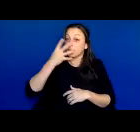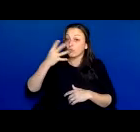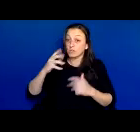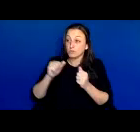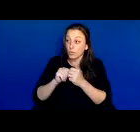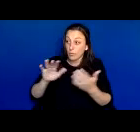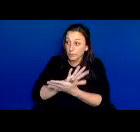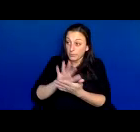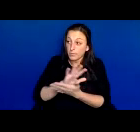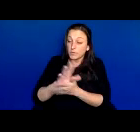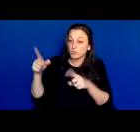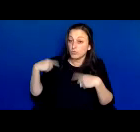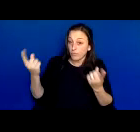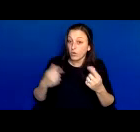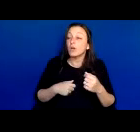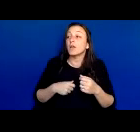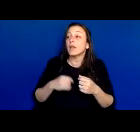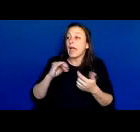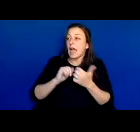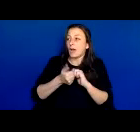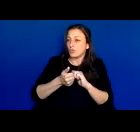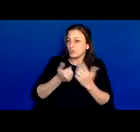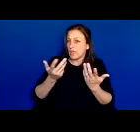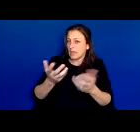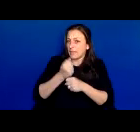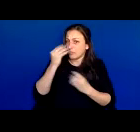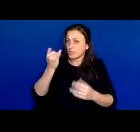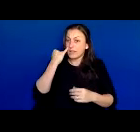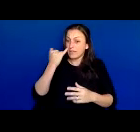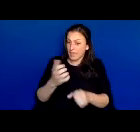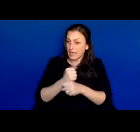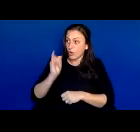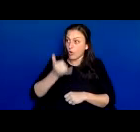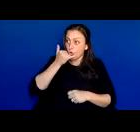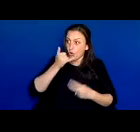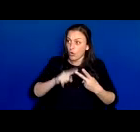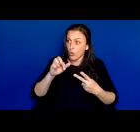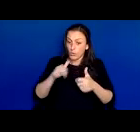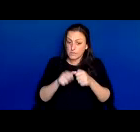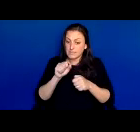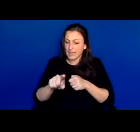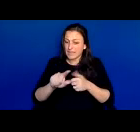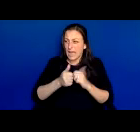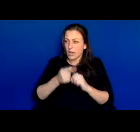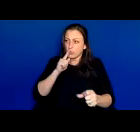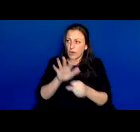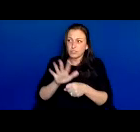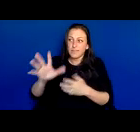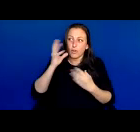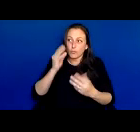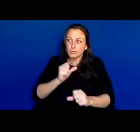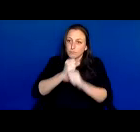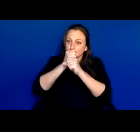relay this information, and that if they do receive a call or a text message, that their information is secure? And also, how can